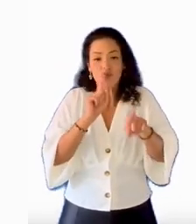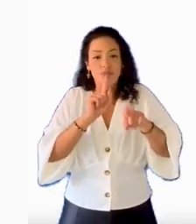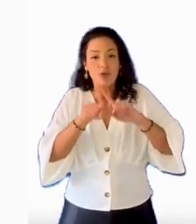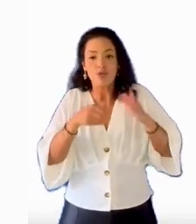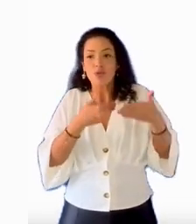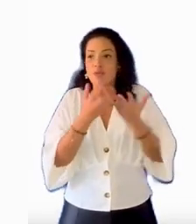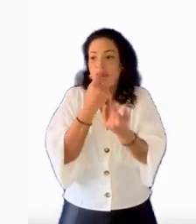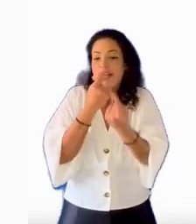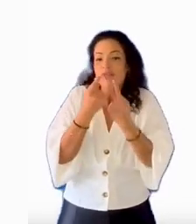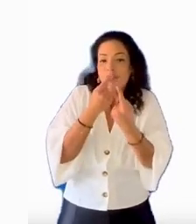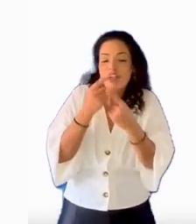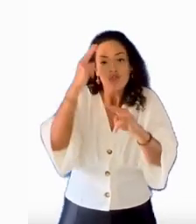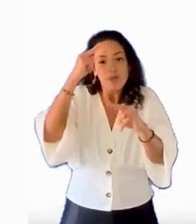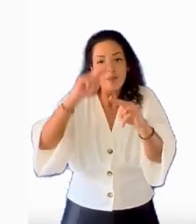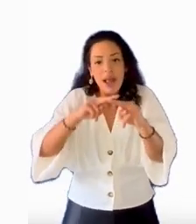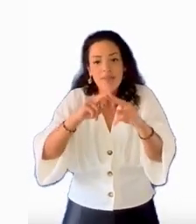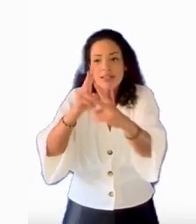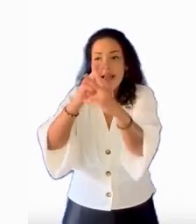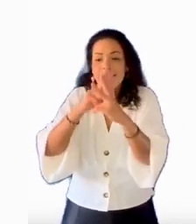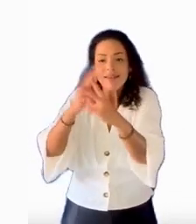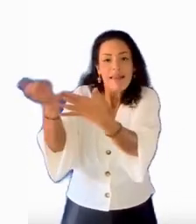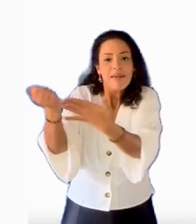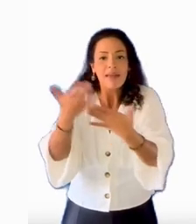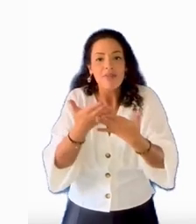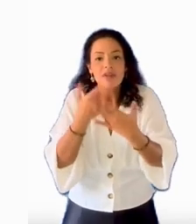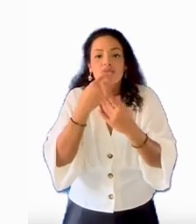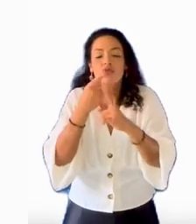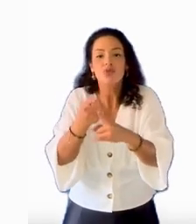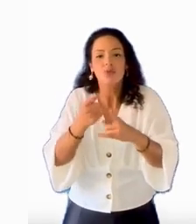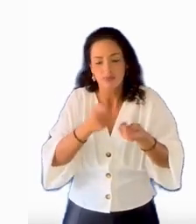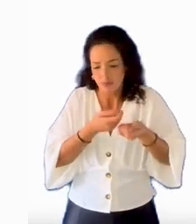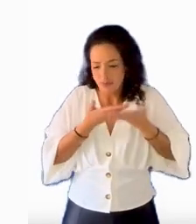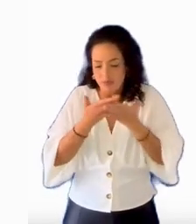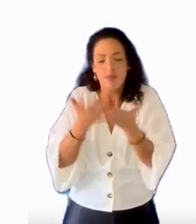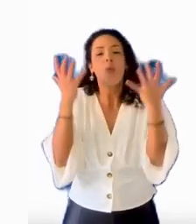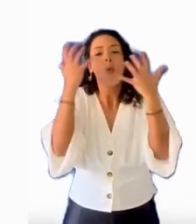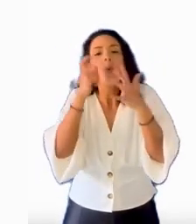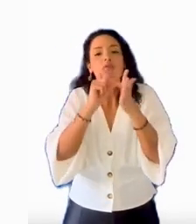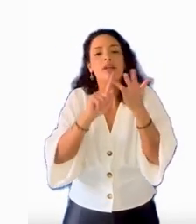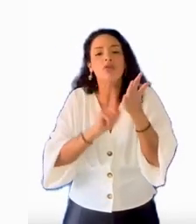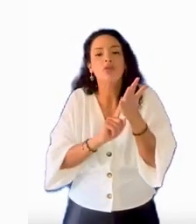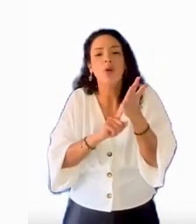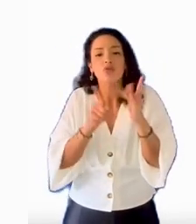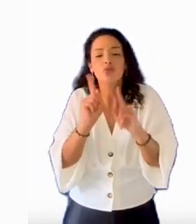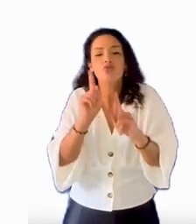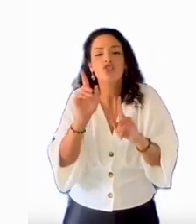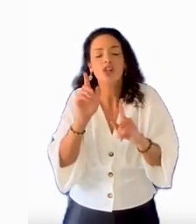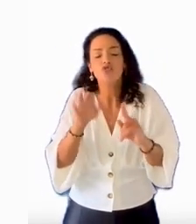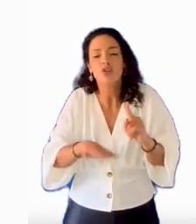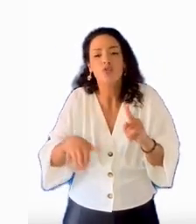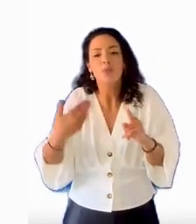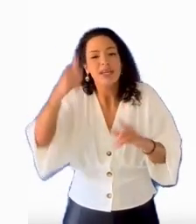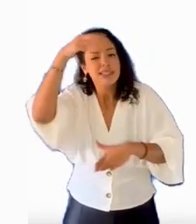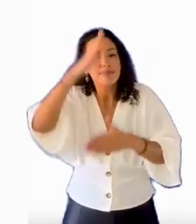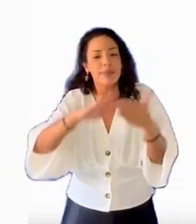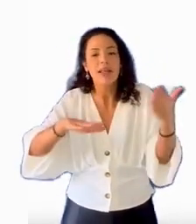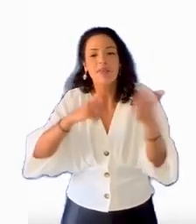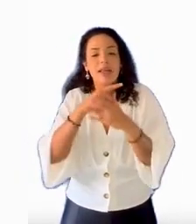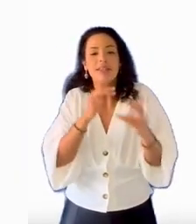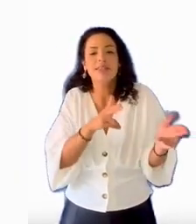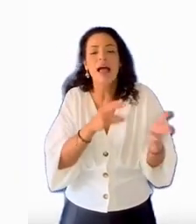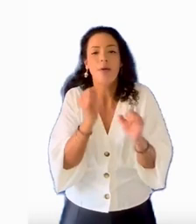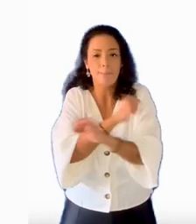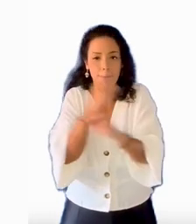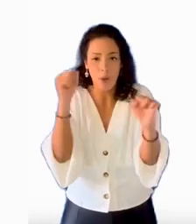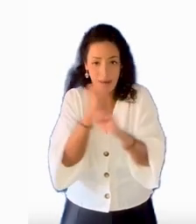information to parents and caregivers about how to introduce the concept of worry dolls to children who'd been impacted by the attack. Not only did it offer a